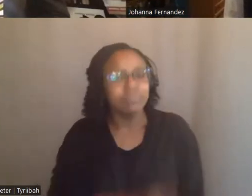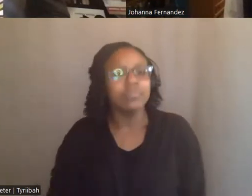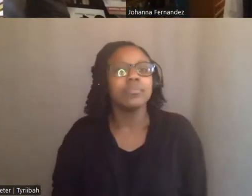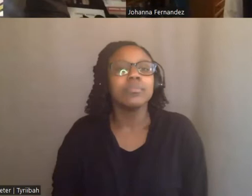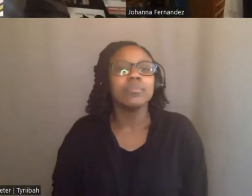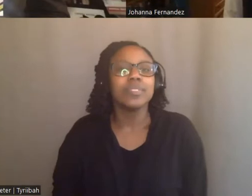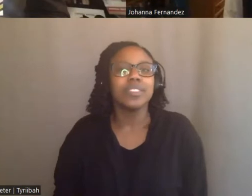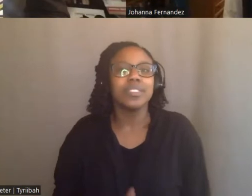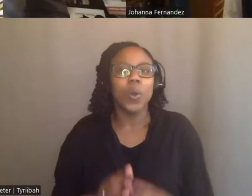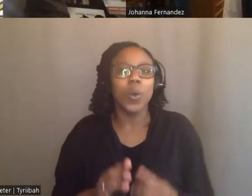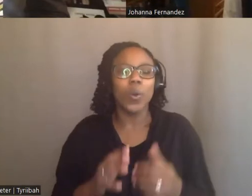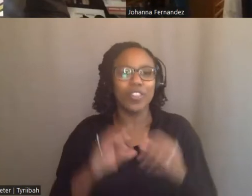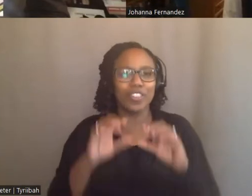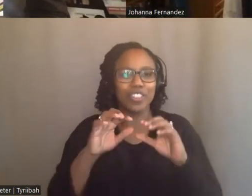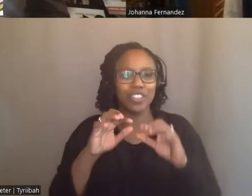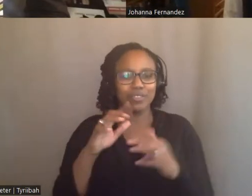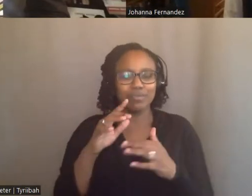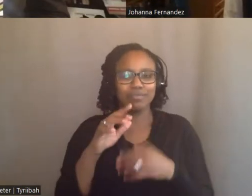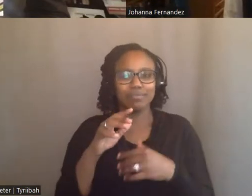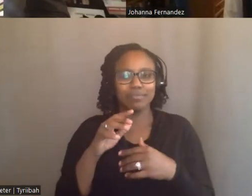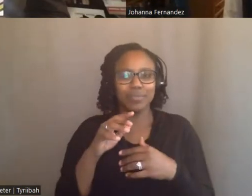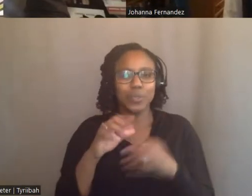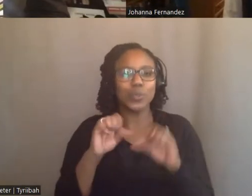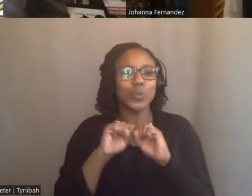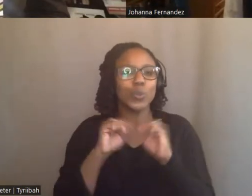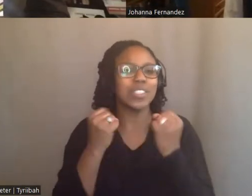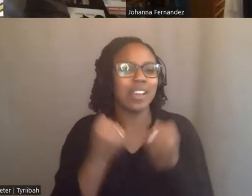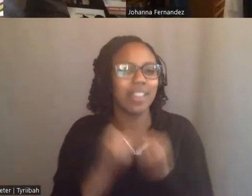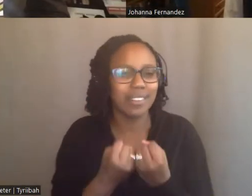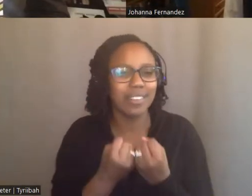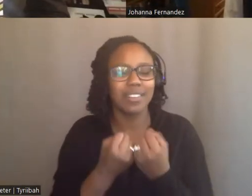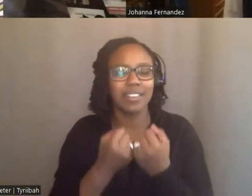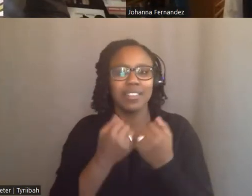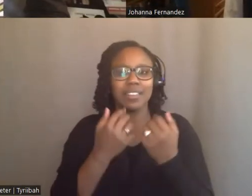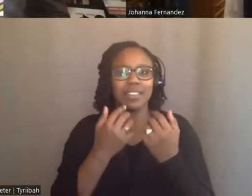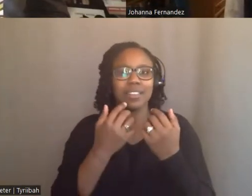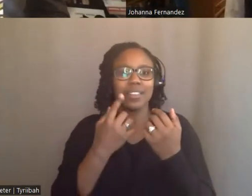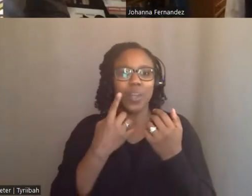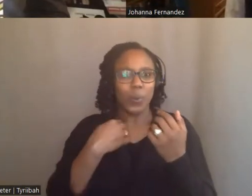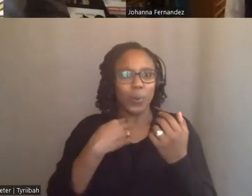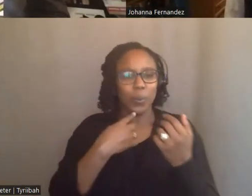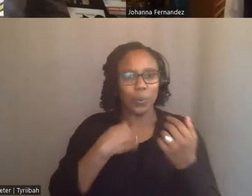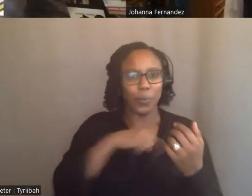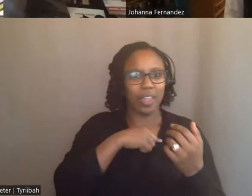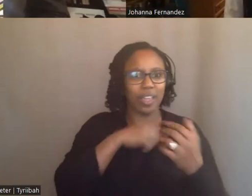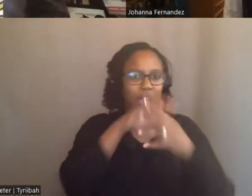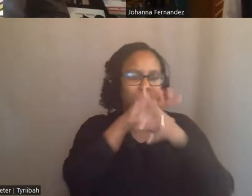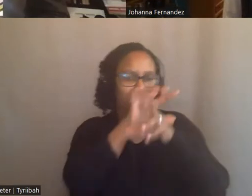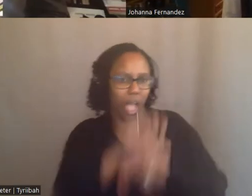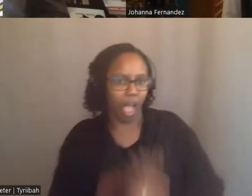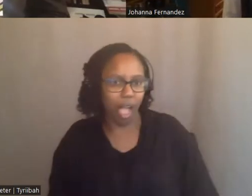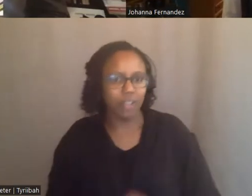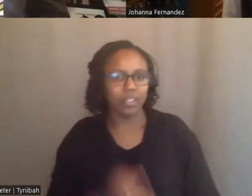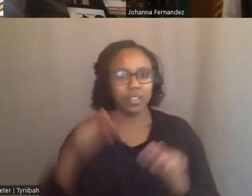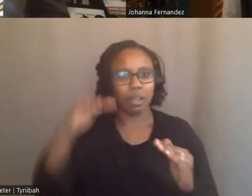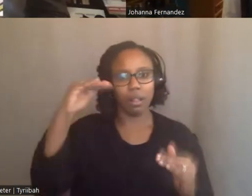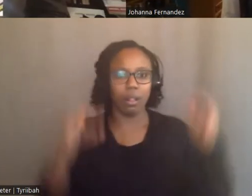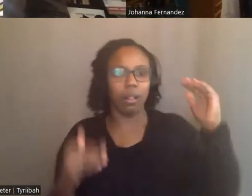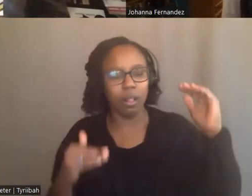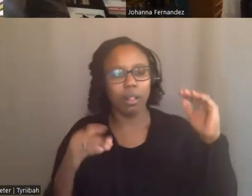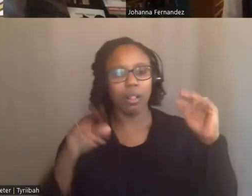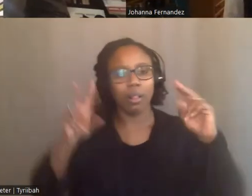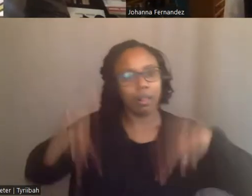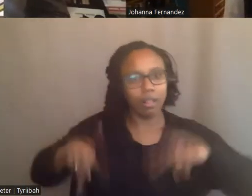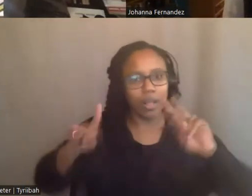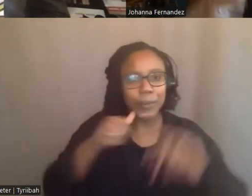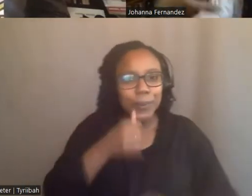women? And how have you been socialized to associate my sexuality as a woman